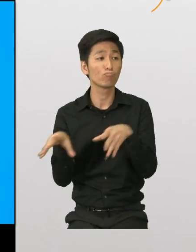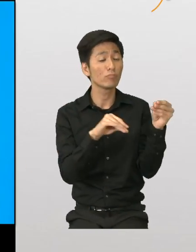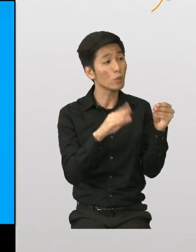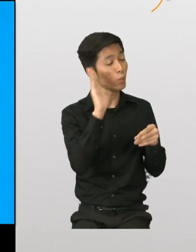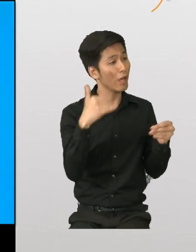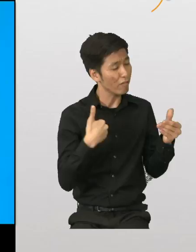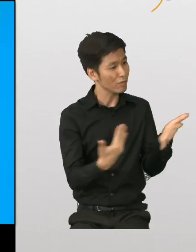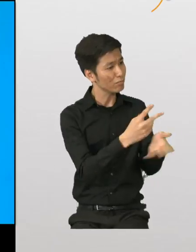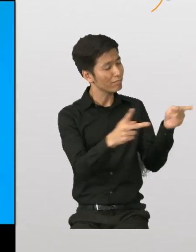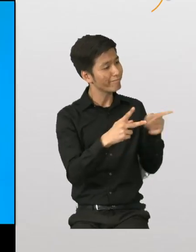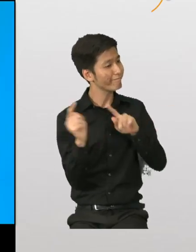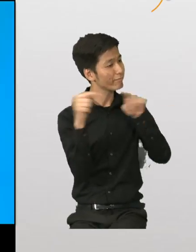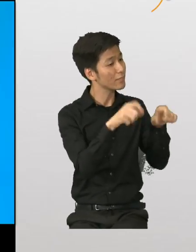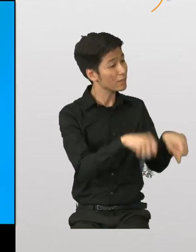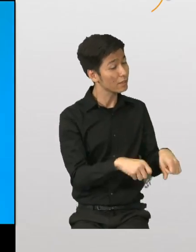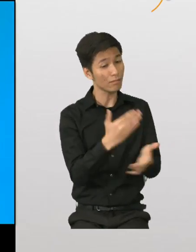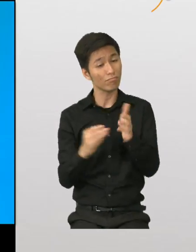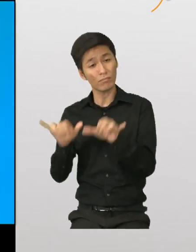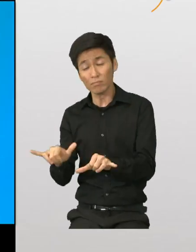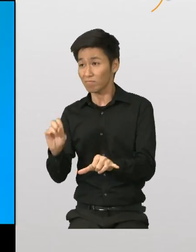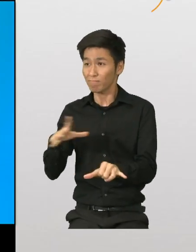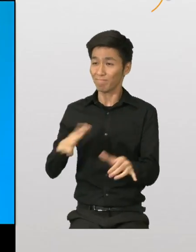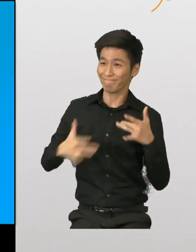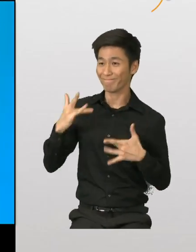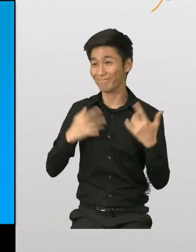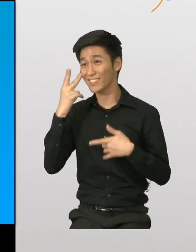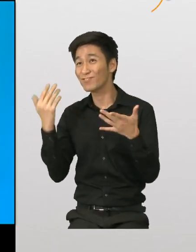those staying will have rejuvenation to look forward to.